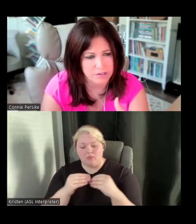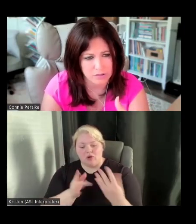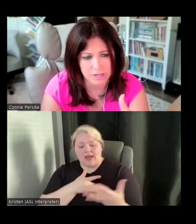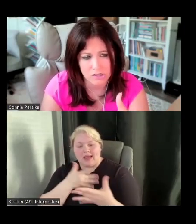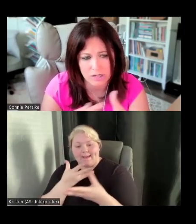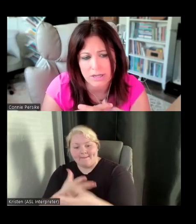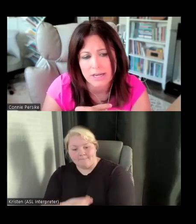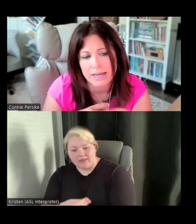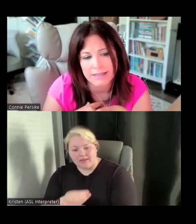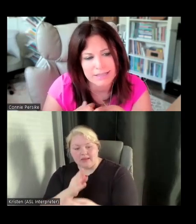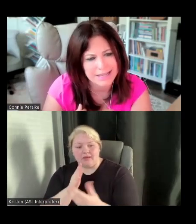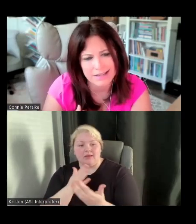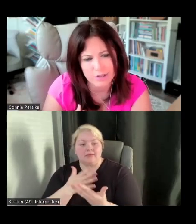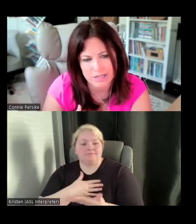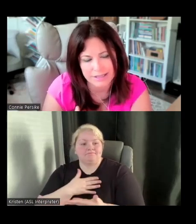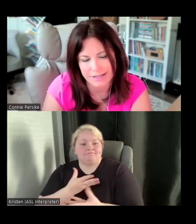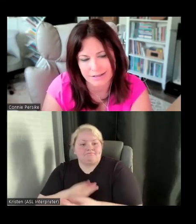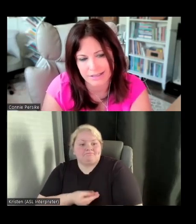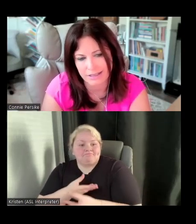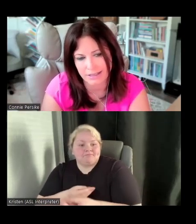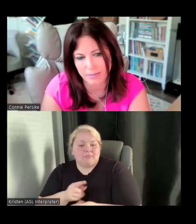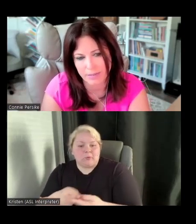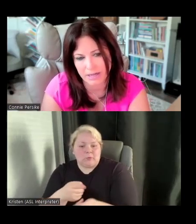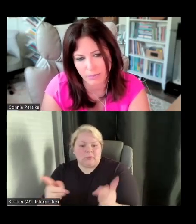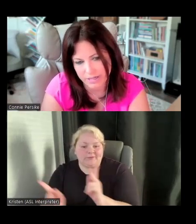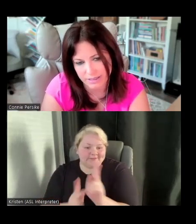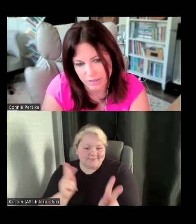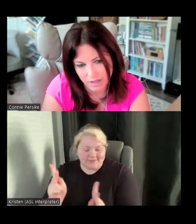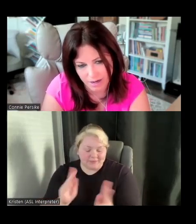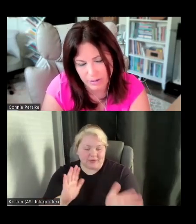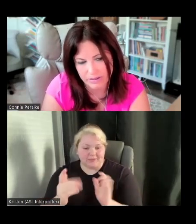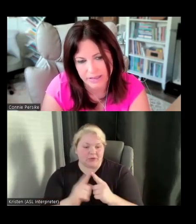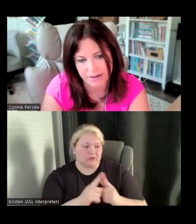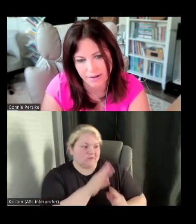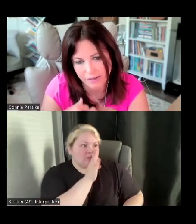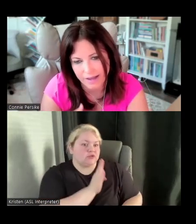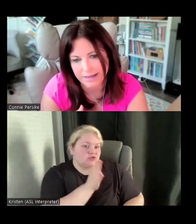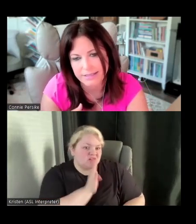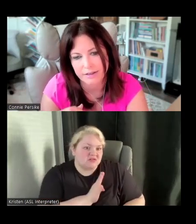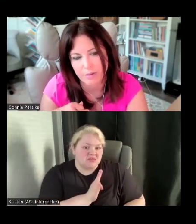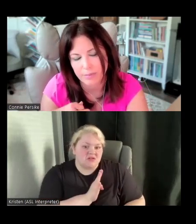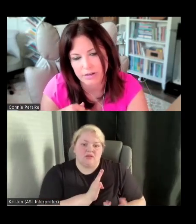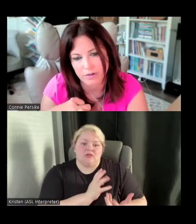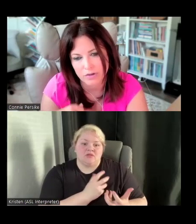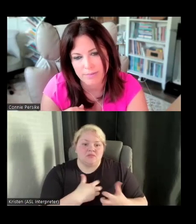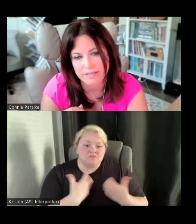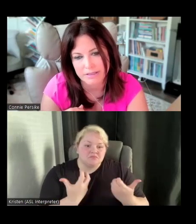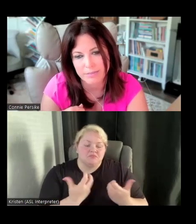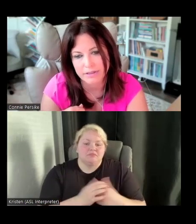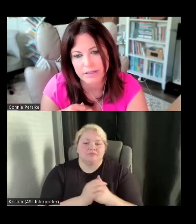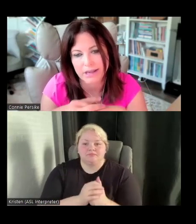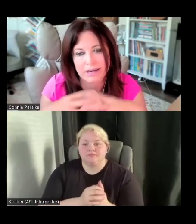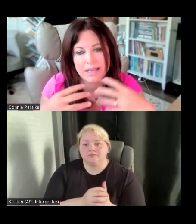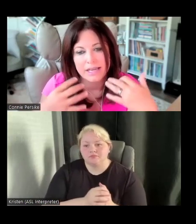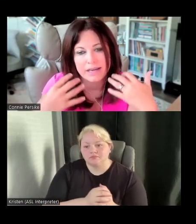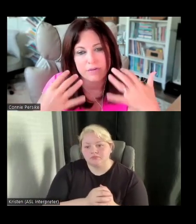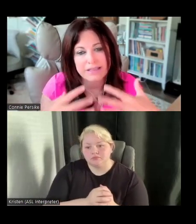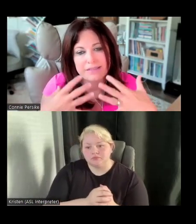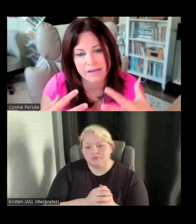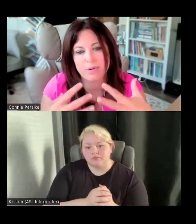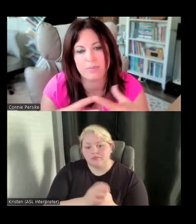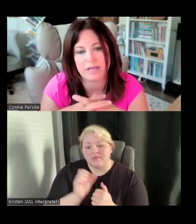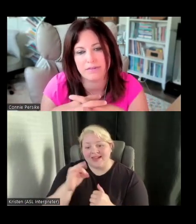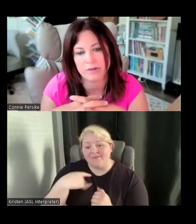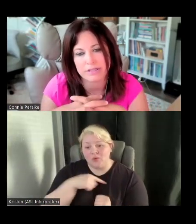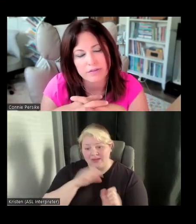with frustration. Dr. Dan Siegel and Tina Payne Bryson talk about that a lot in their book, No Drama Discipline. Like, if we